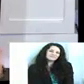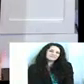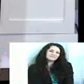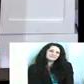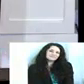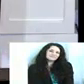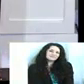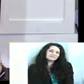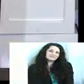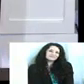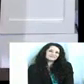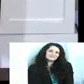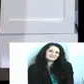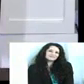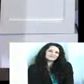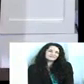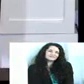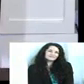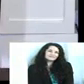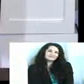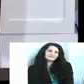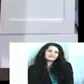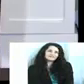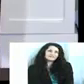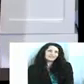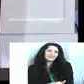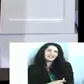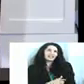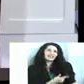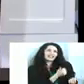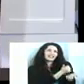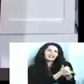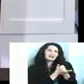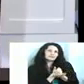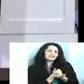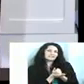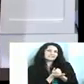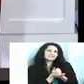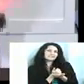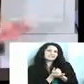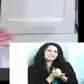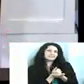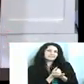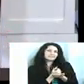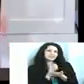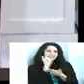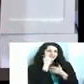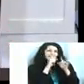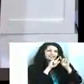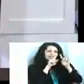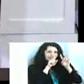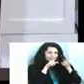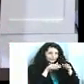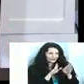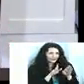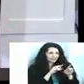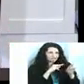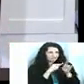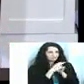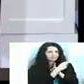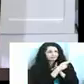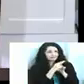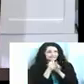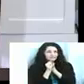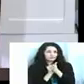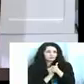Eugene gives us a different way of seeing this particular scripture. And if you've been around and you've heard this scripture on numerous